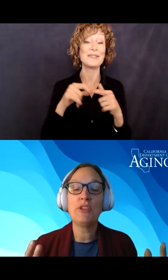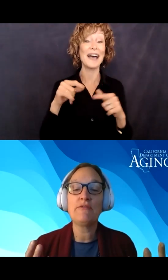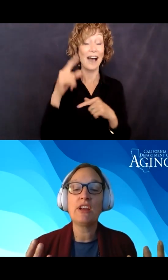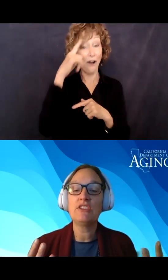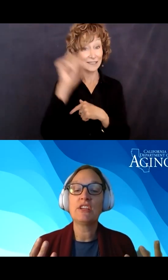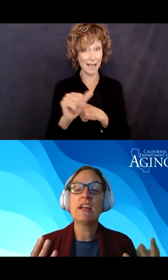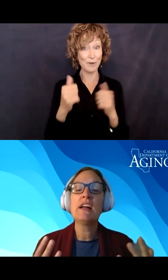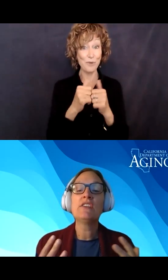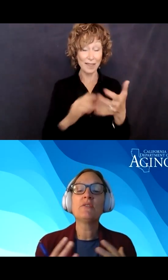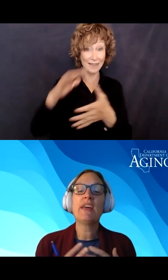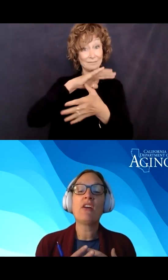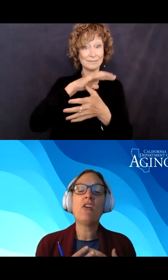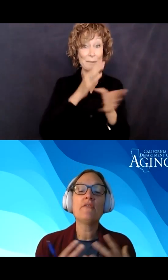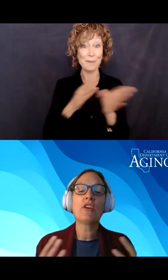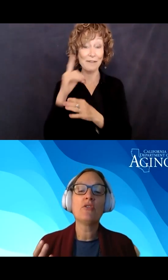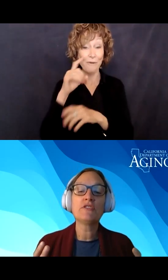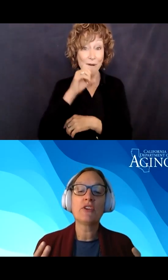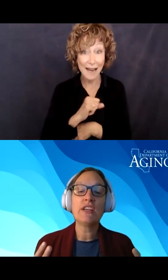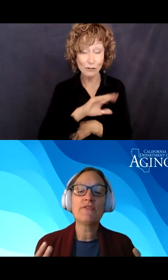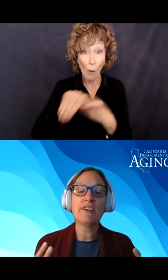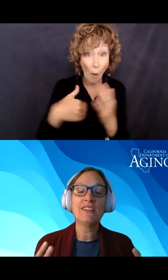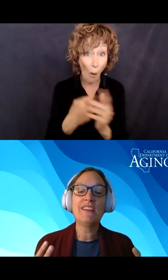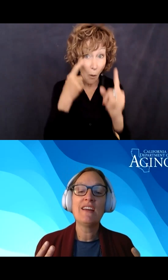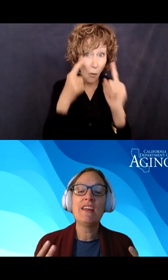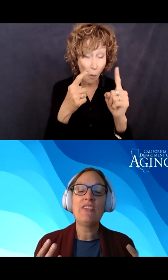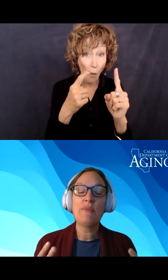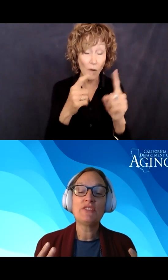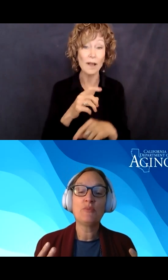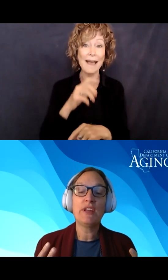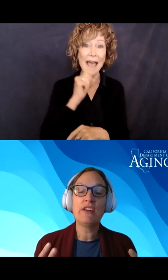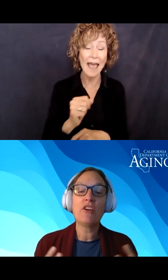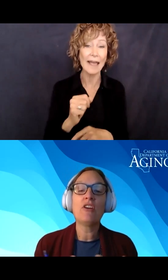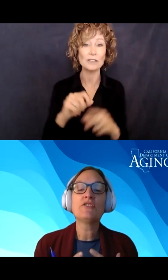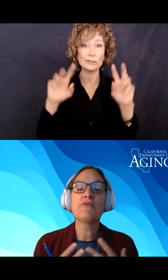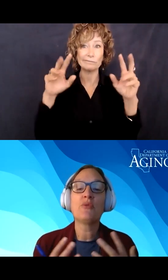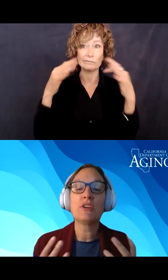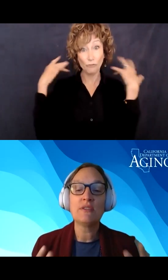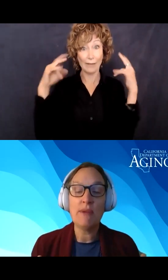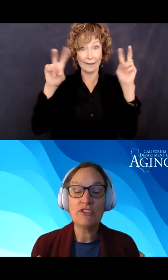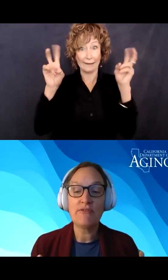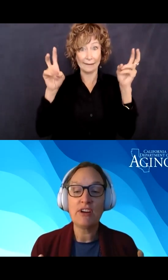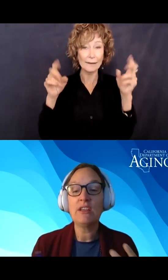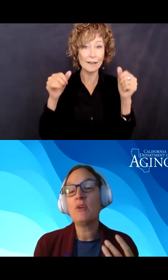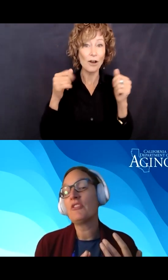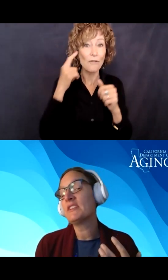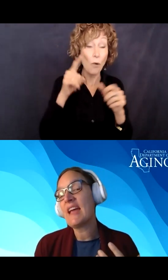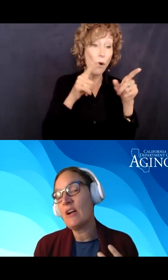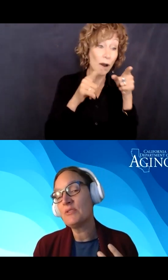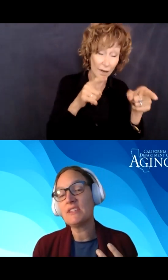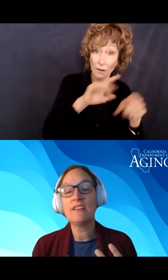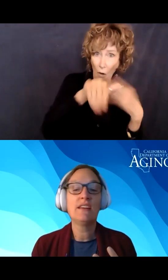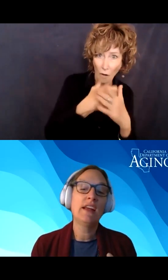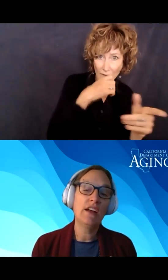with the Master Plan for Aging, so that all of our goals for age friendly in the master plan are also for dementia friendly, whether